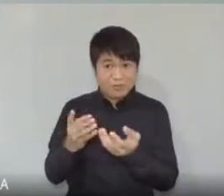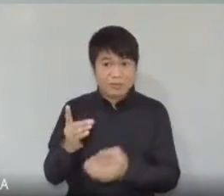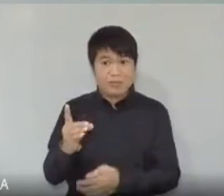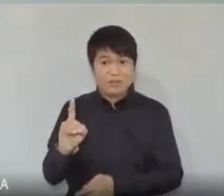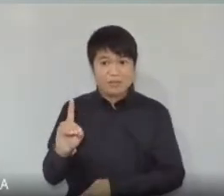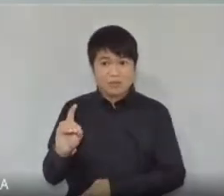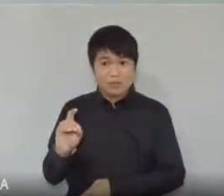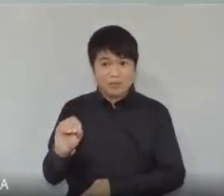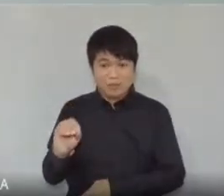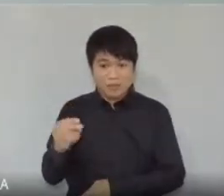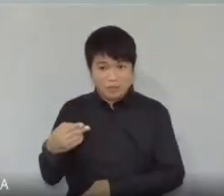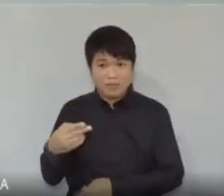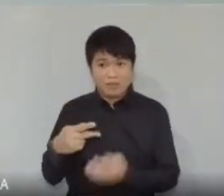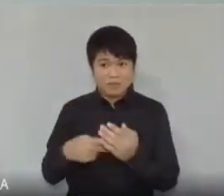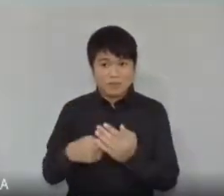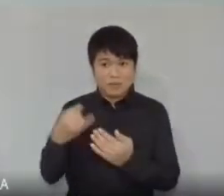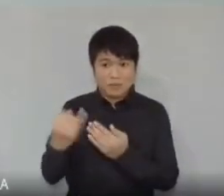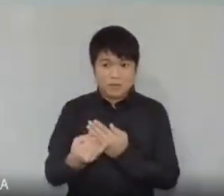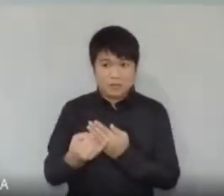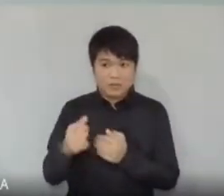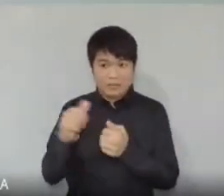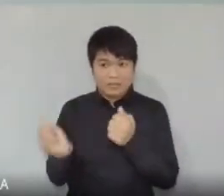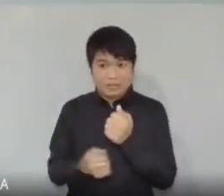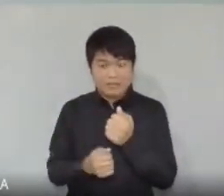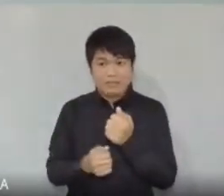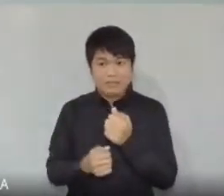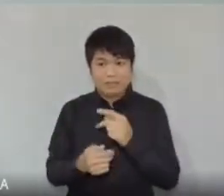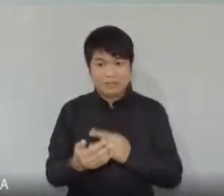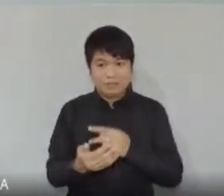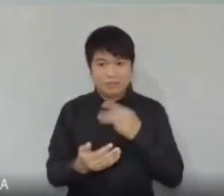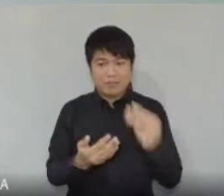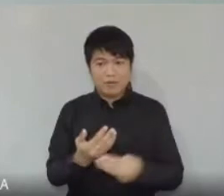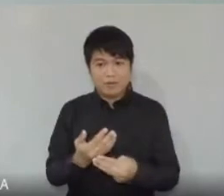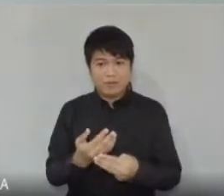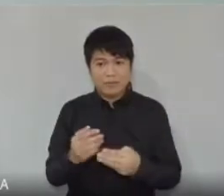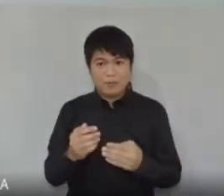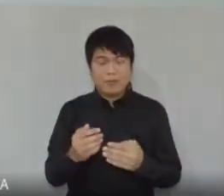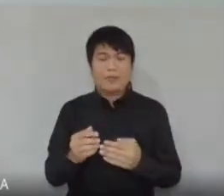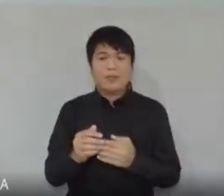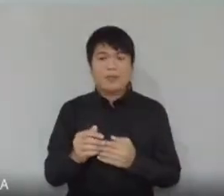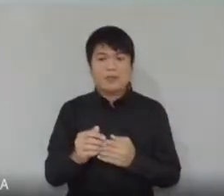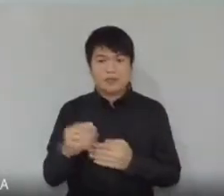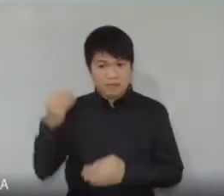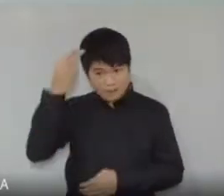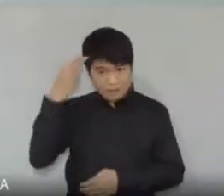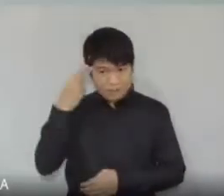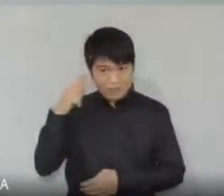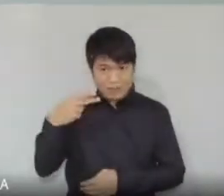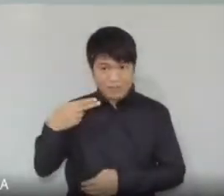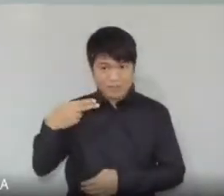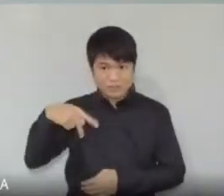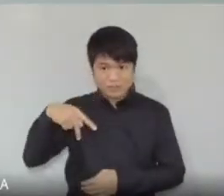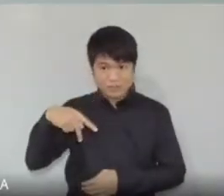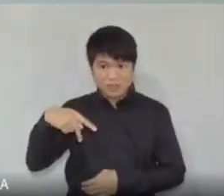know, ahead HPSR program is the DOH mechanism for funding research with the